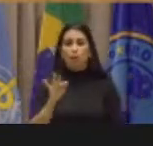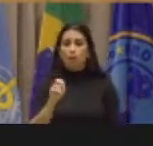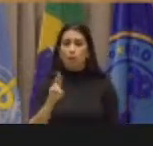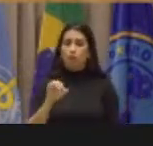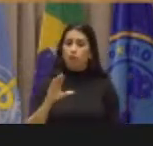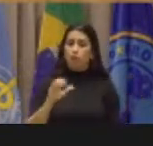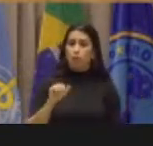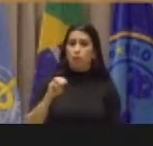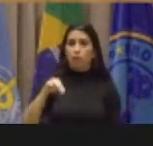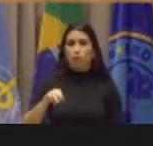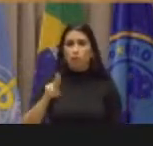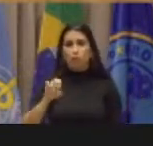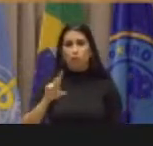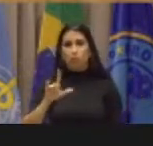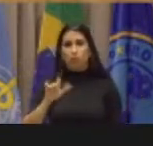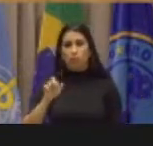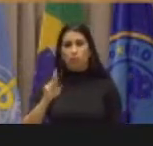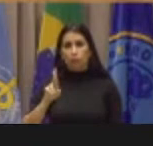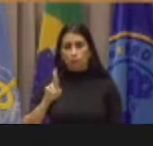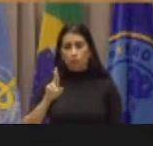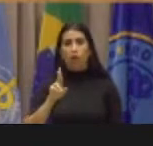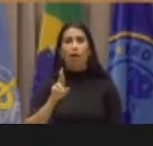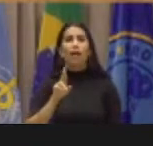of them were about muscle